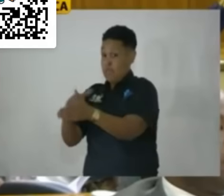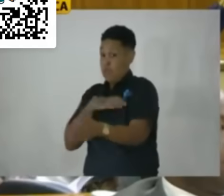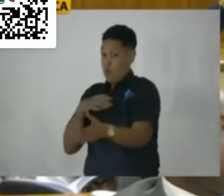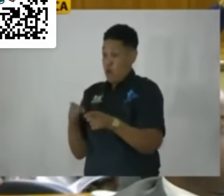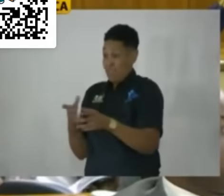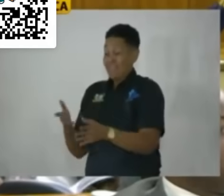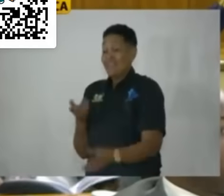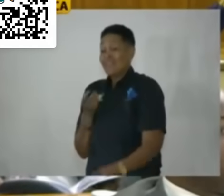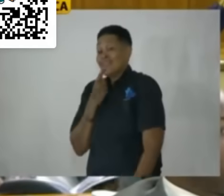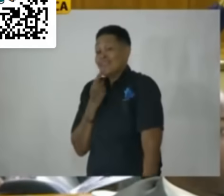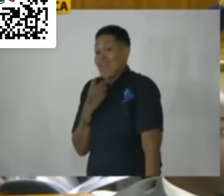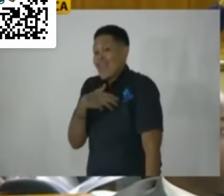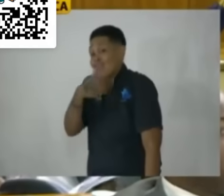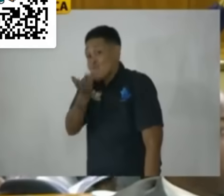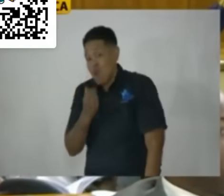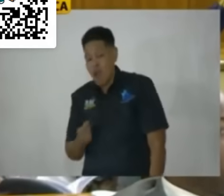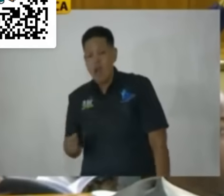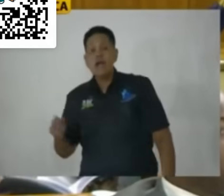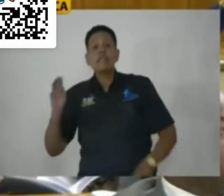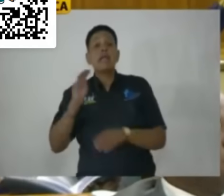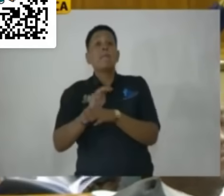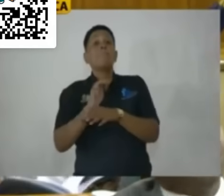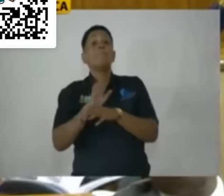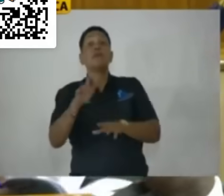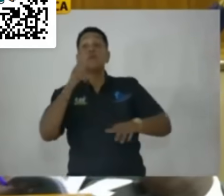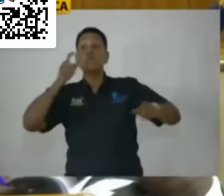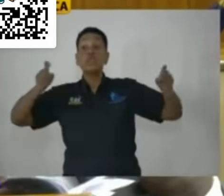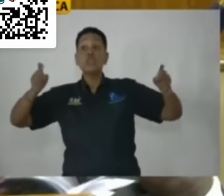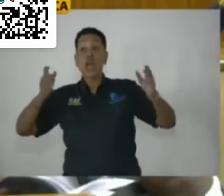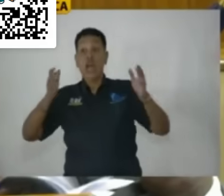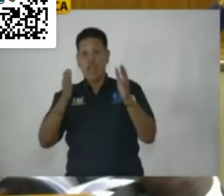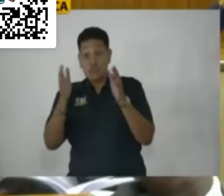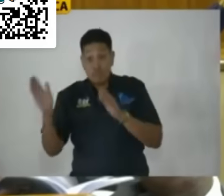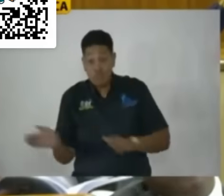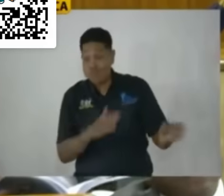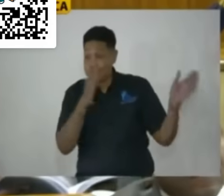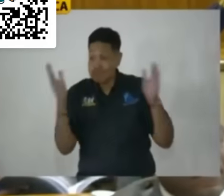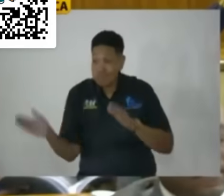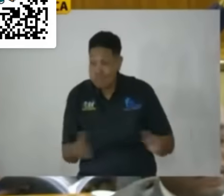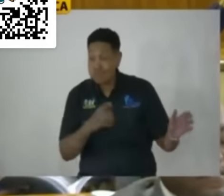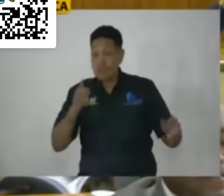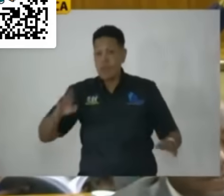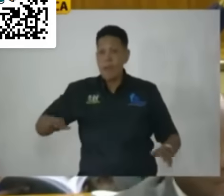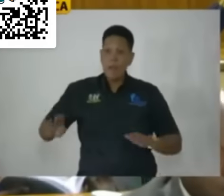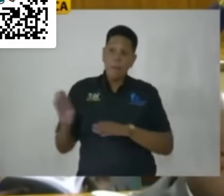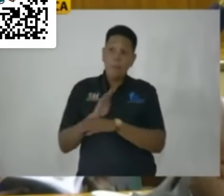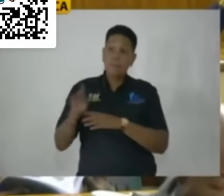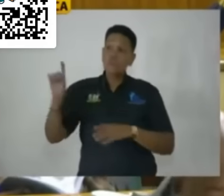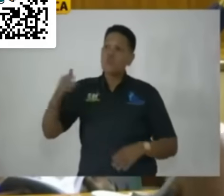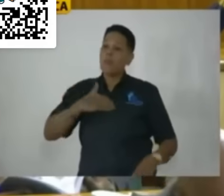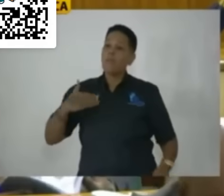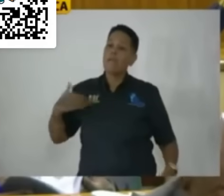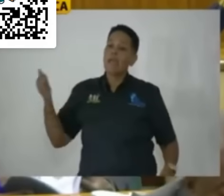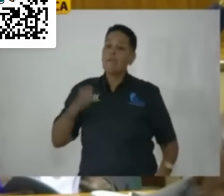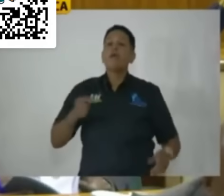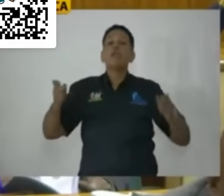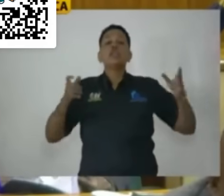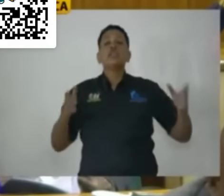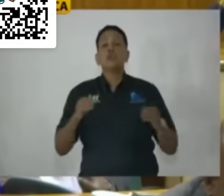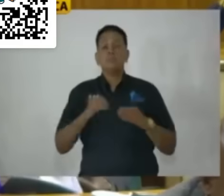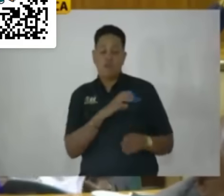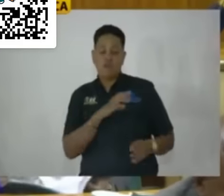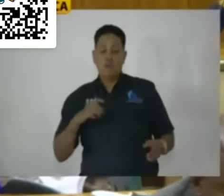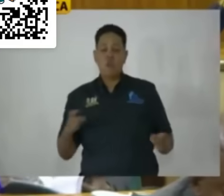also says that the minister in charge of arranging the business of the House shall be a member and the chairman of the House